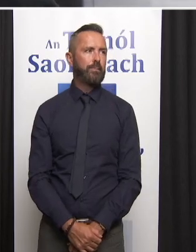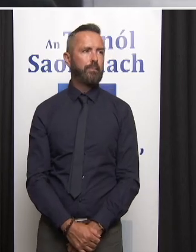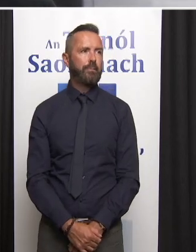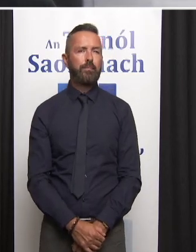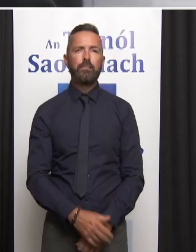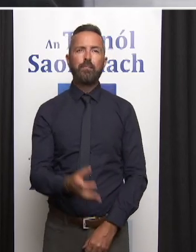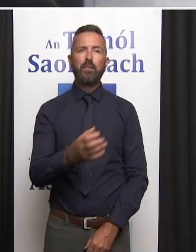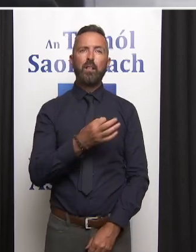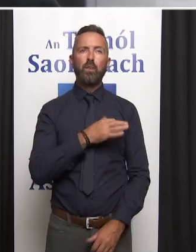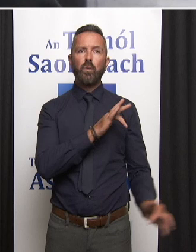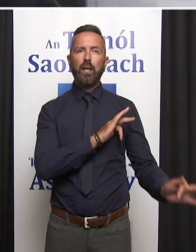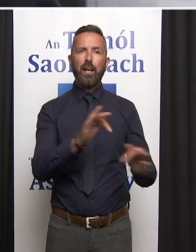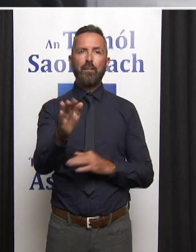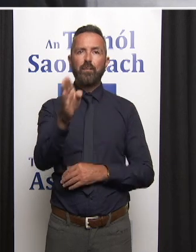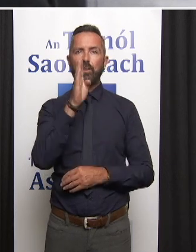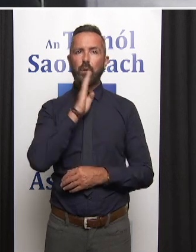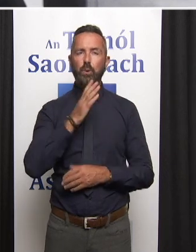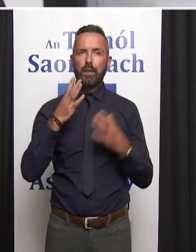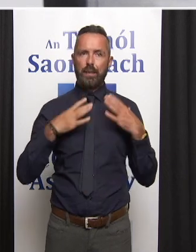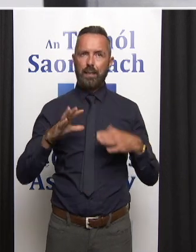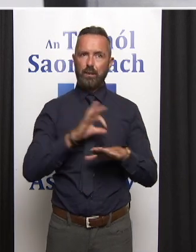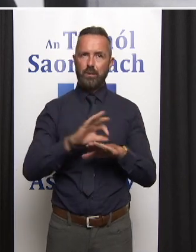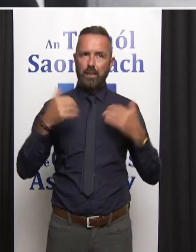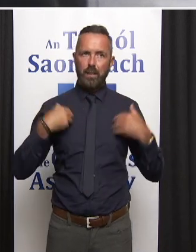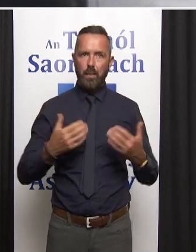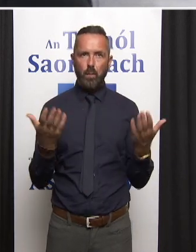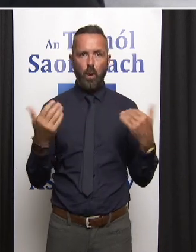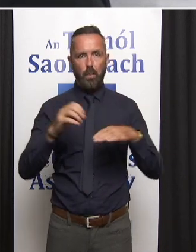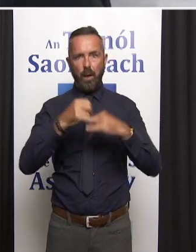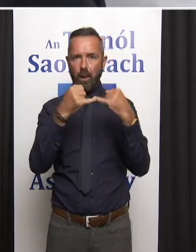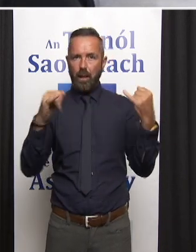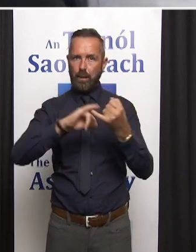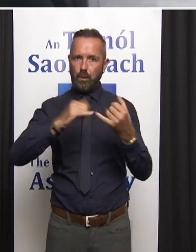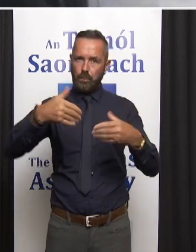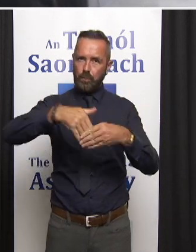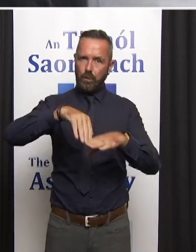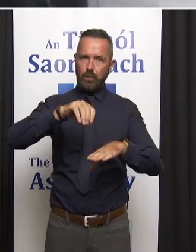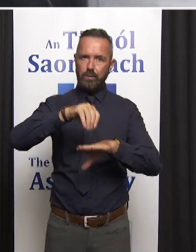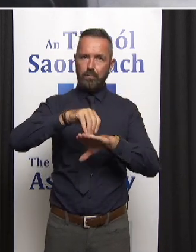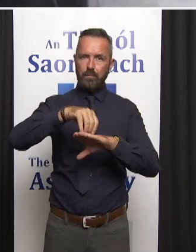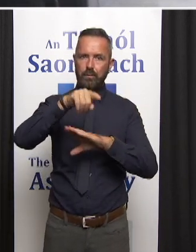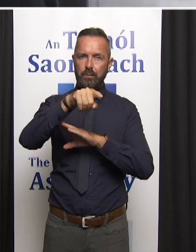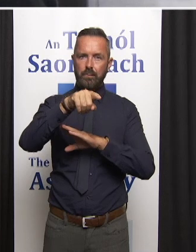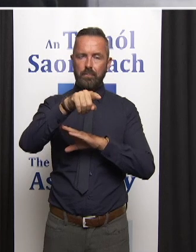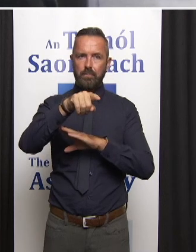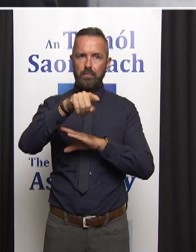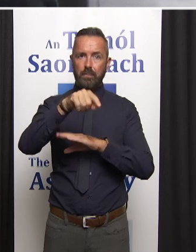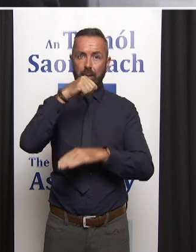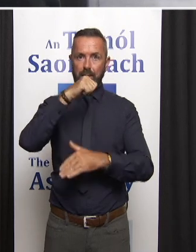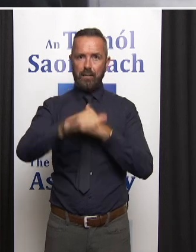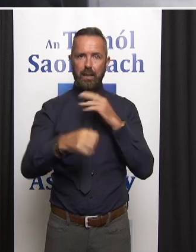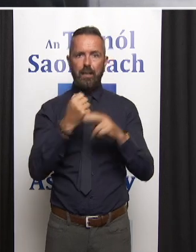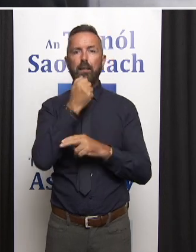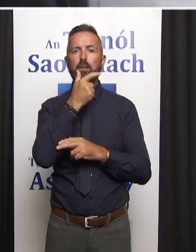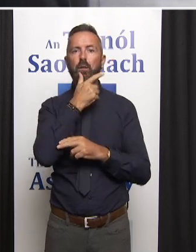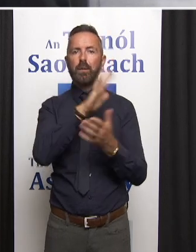So, good afternoon, ladies and gentlemen, and welcome to those online joining us here at the Radisson Hotel in the Dublin City Centre for